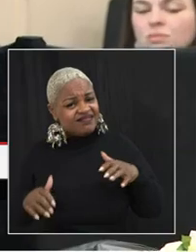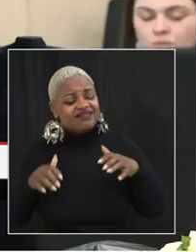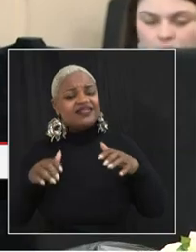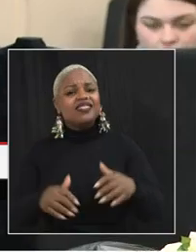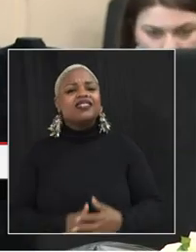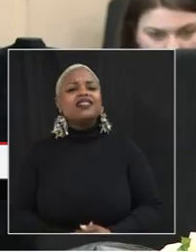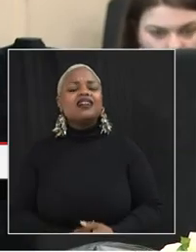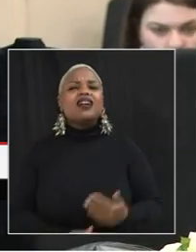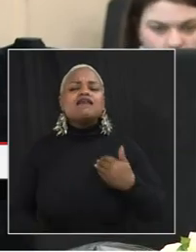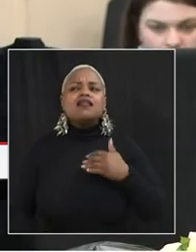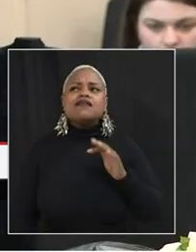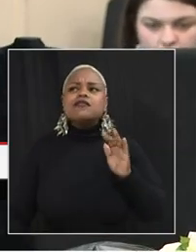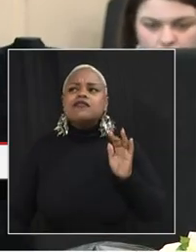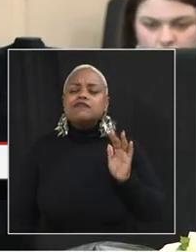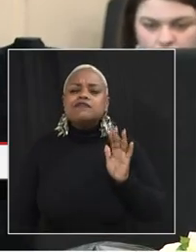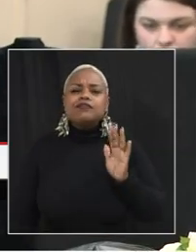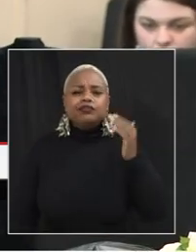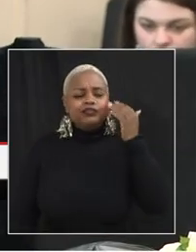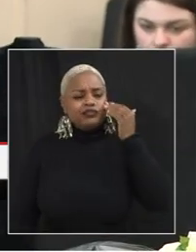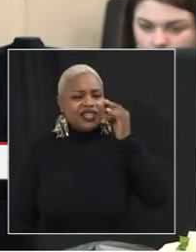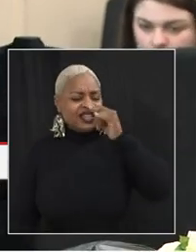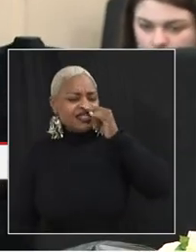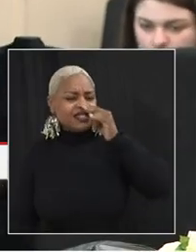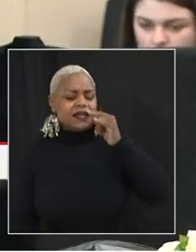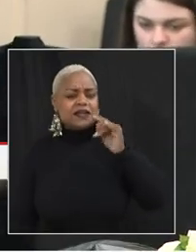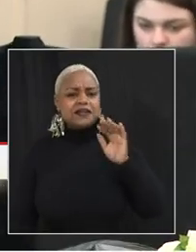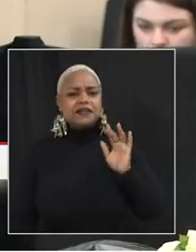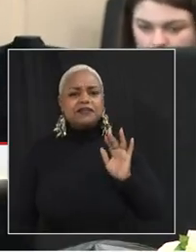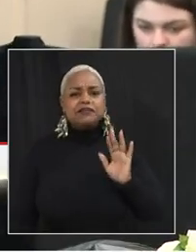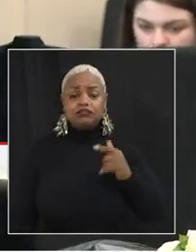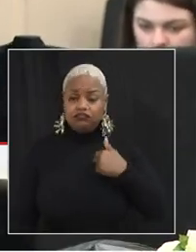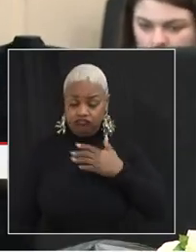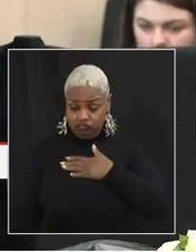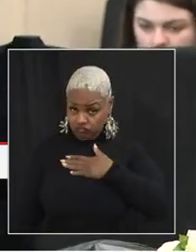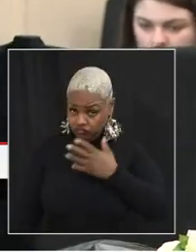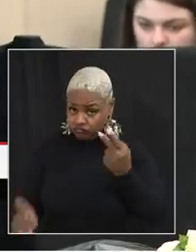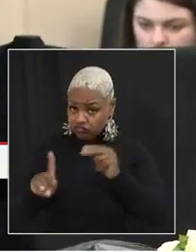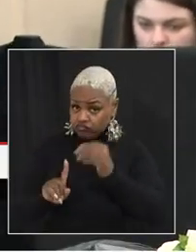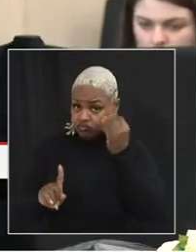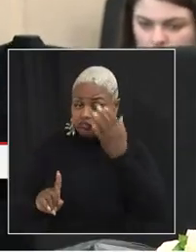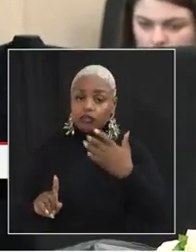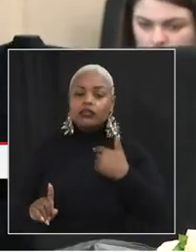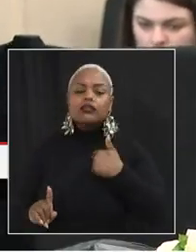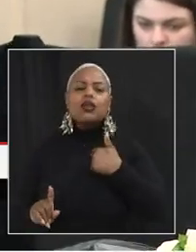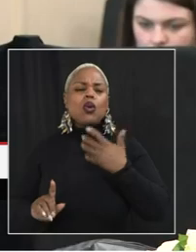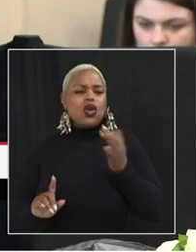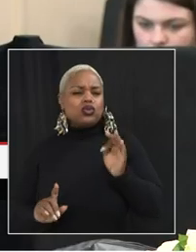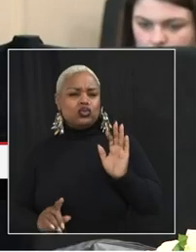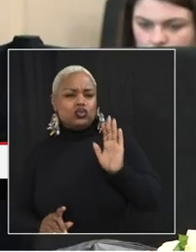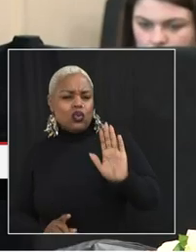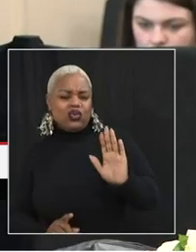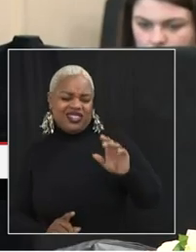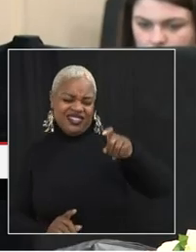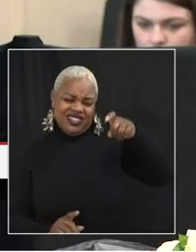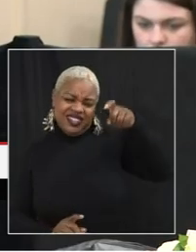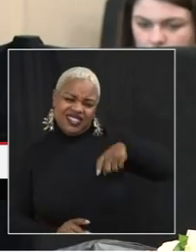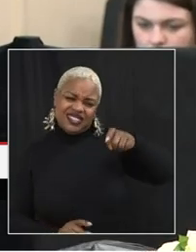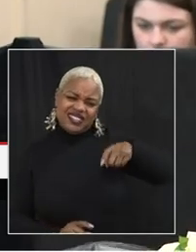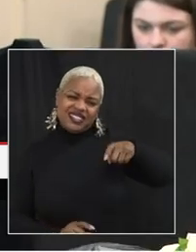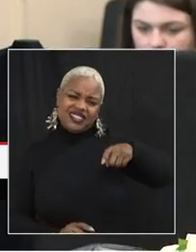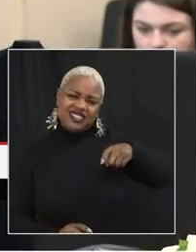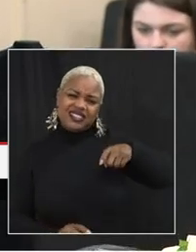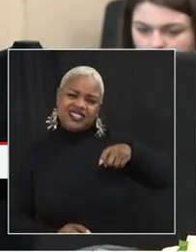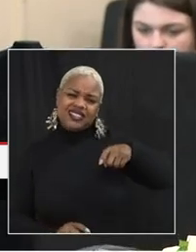they are, from what I could see and what they need and what the